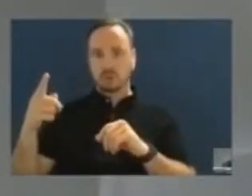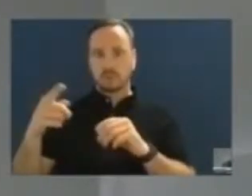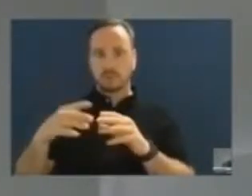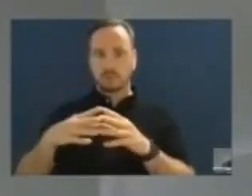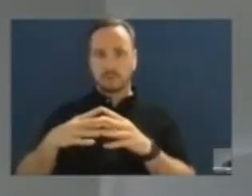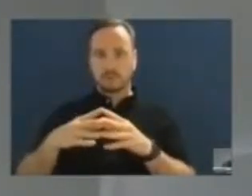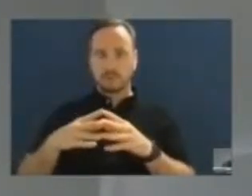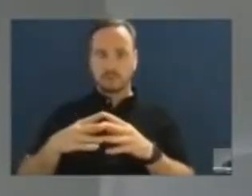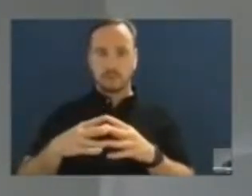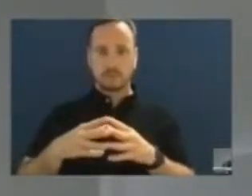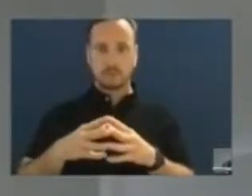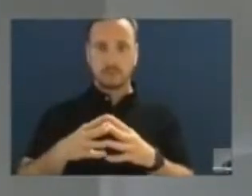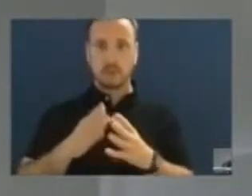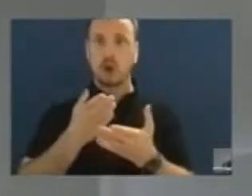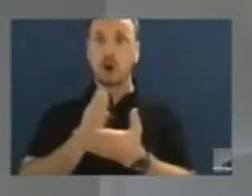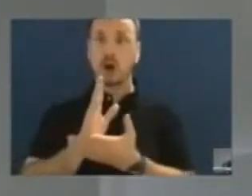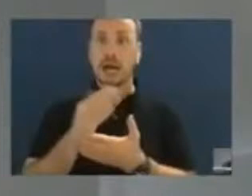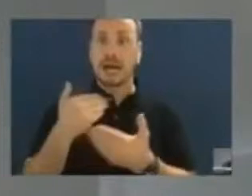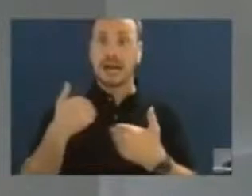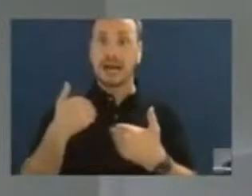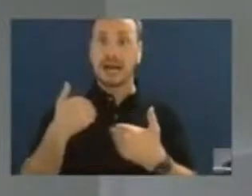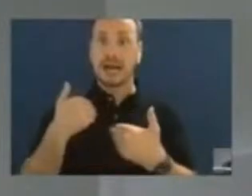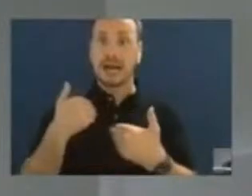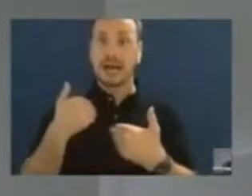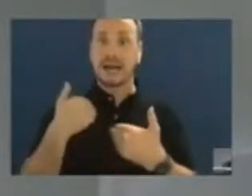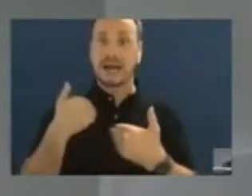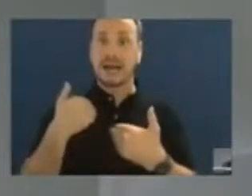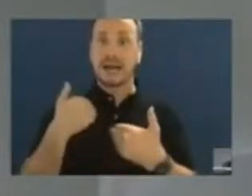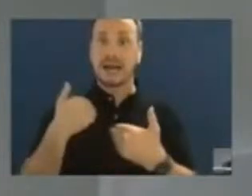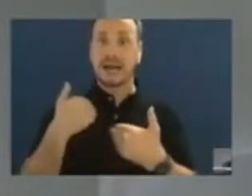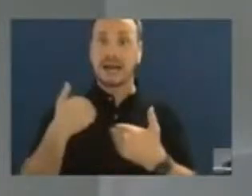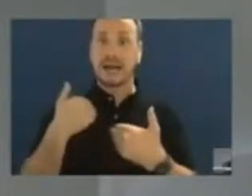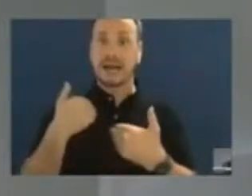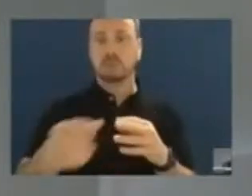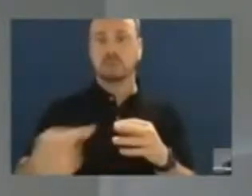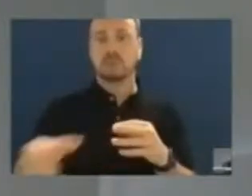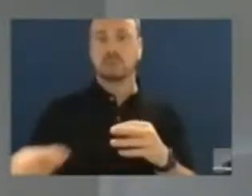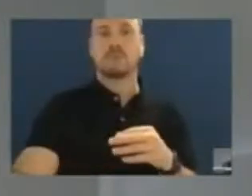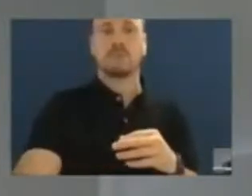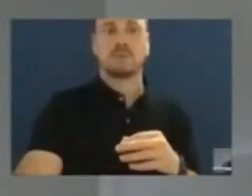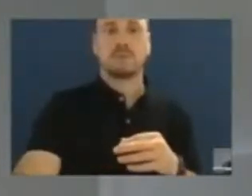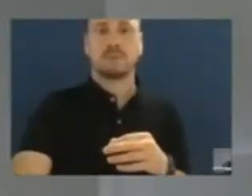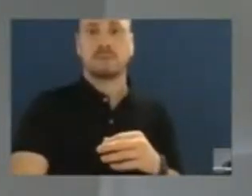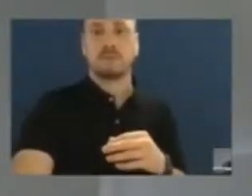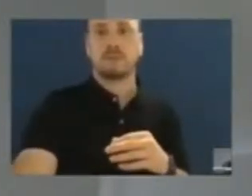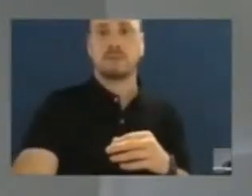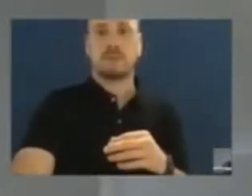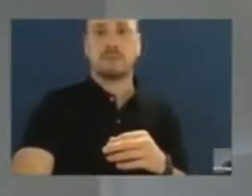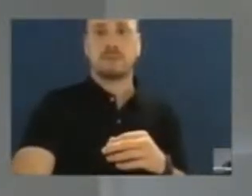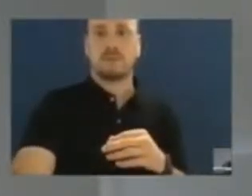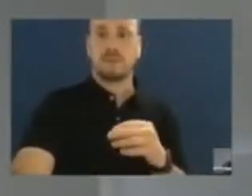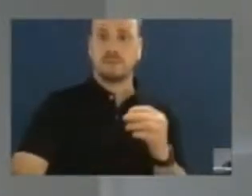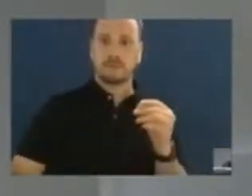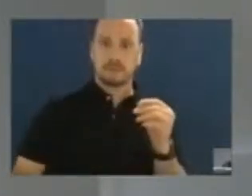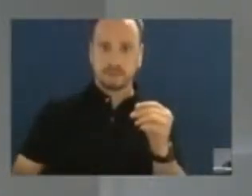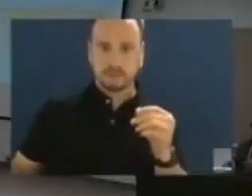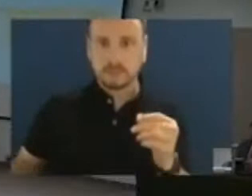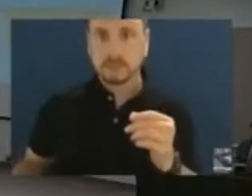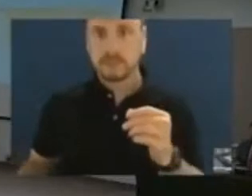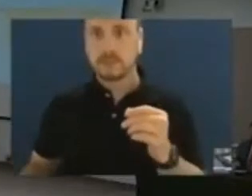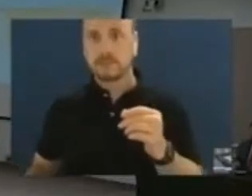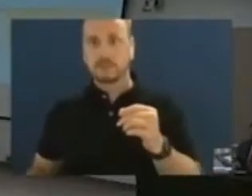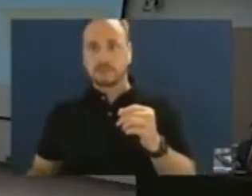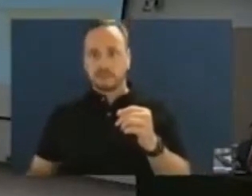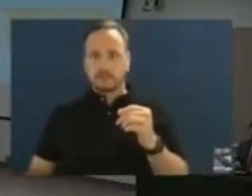All right, we have a motion from Ms. De La Hara. Is there a second? A second. All right, second from Ms.